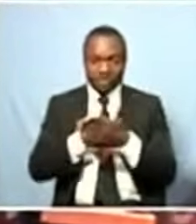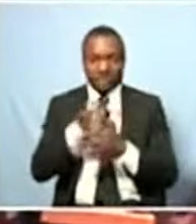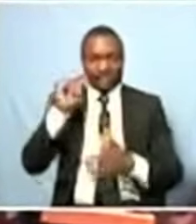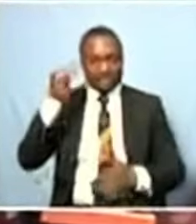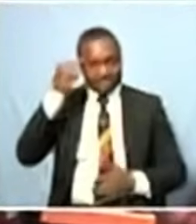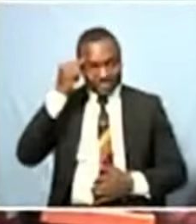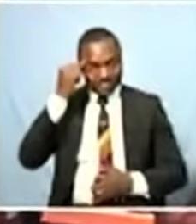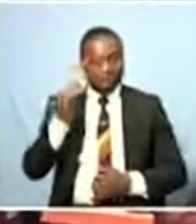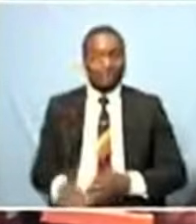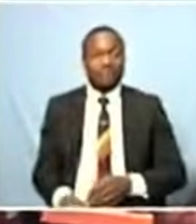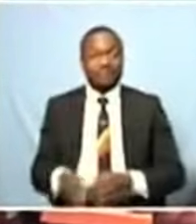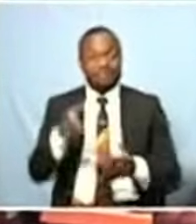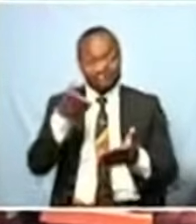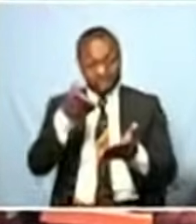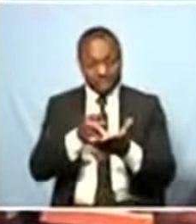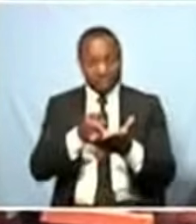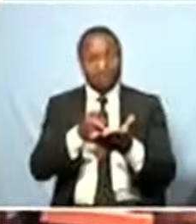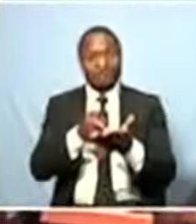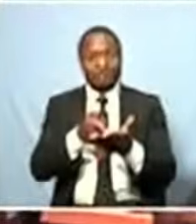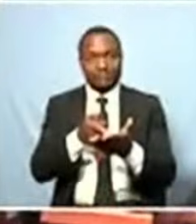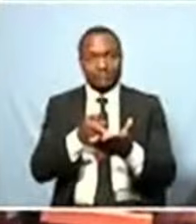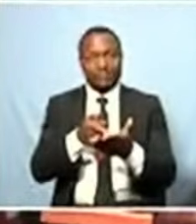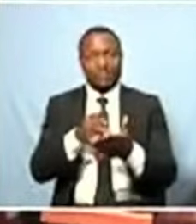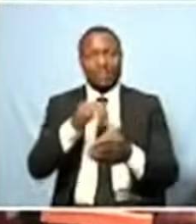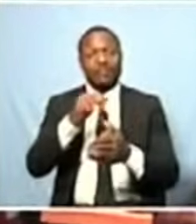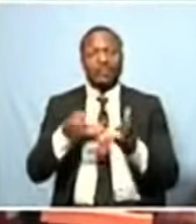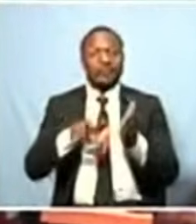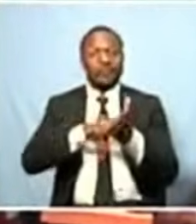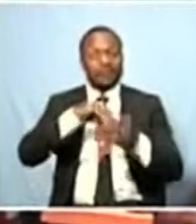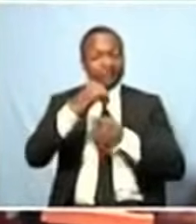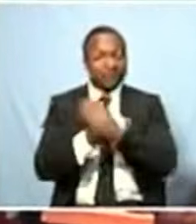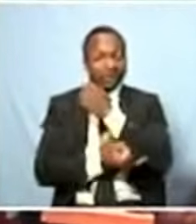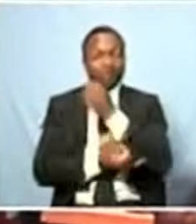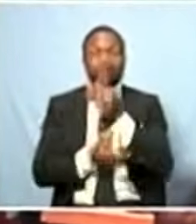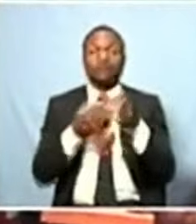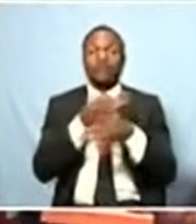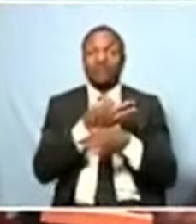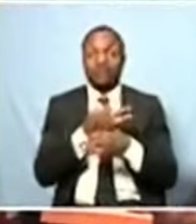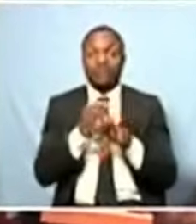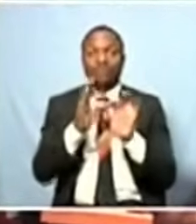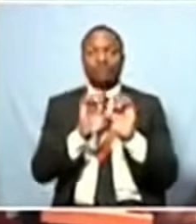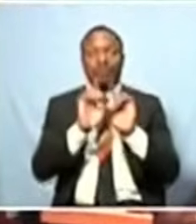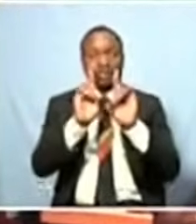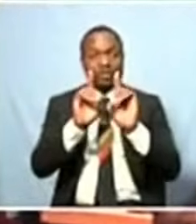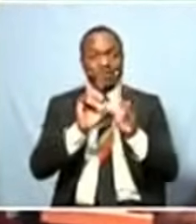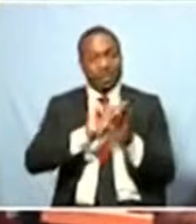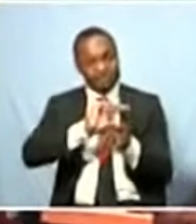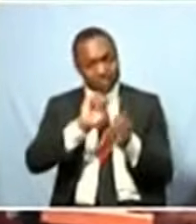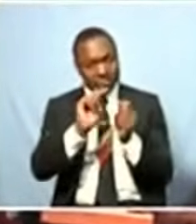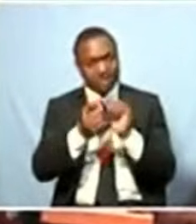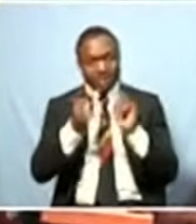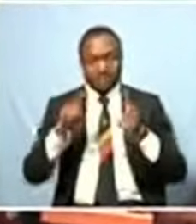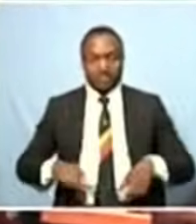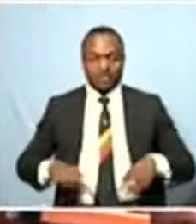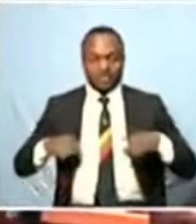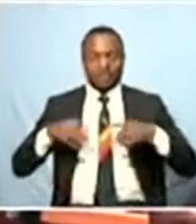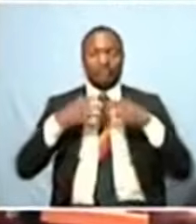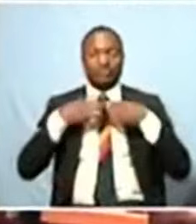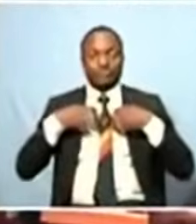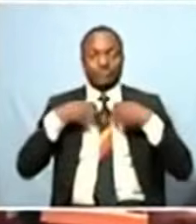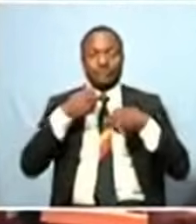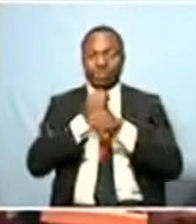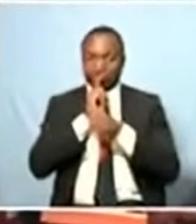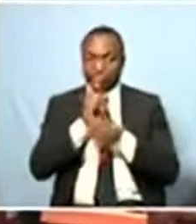government. To this end, the introduction of free education is transforming lives in Mfue by